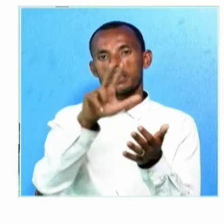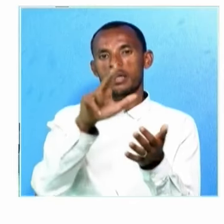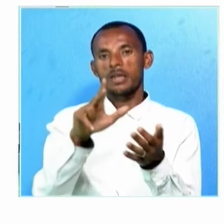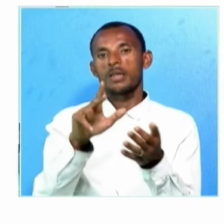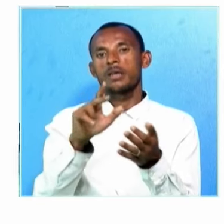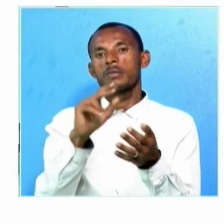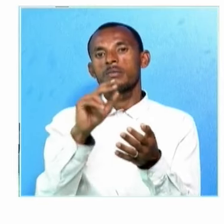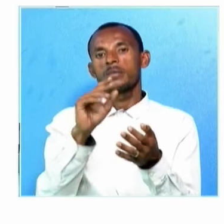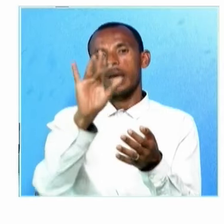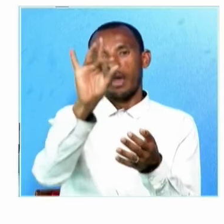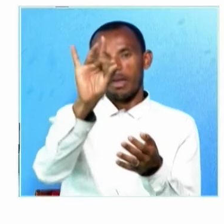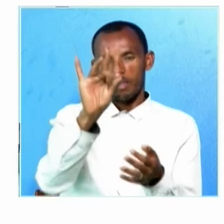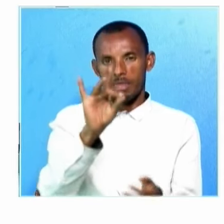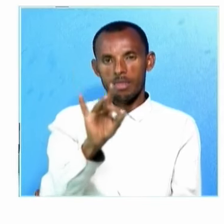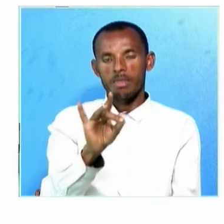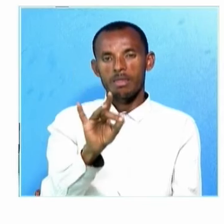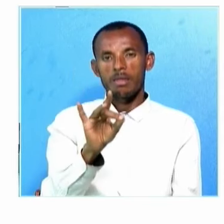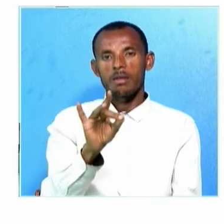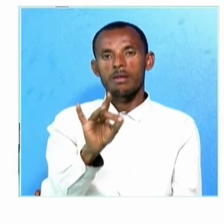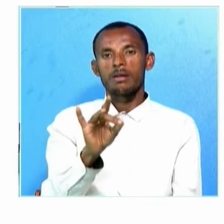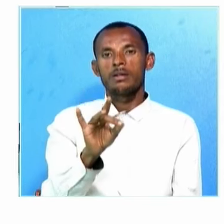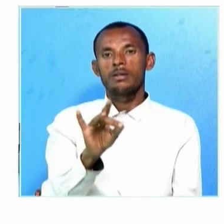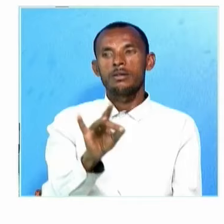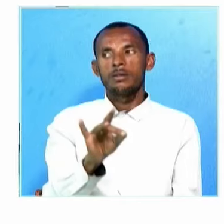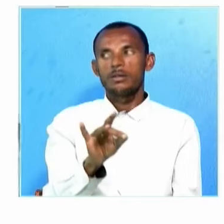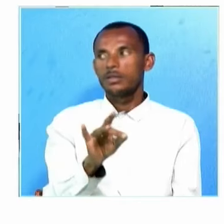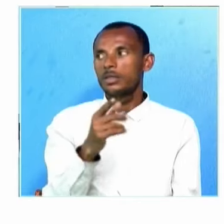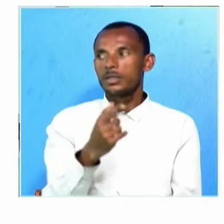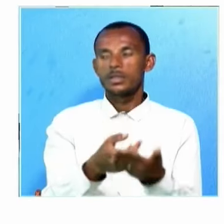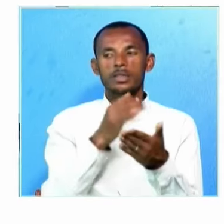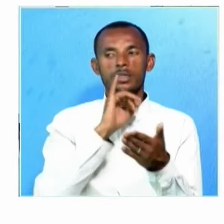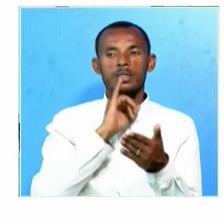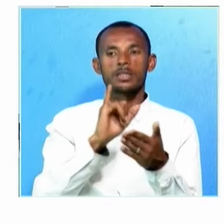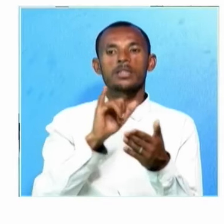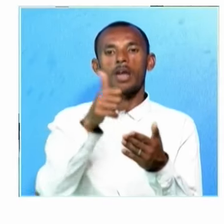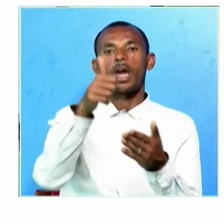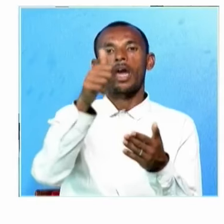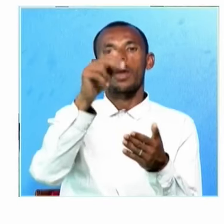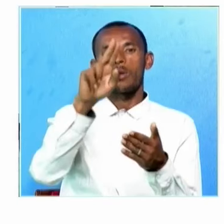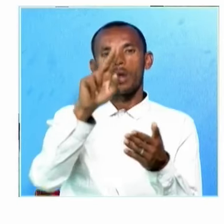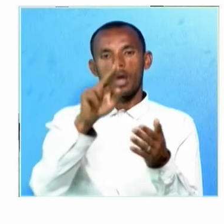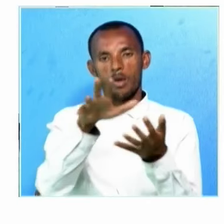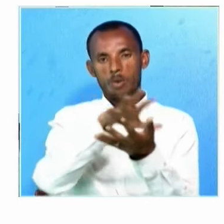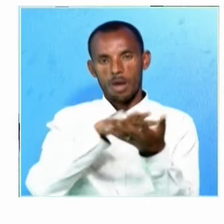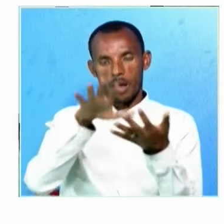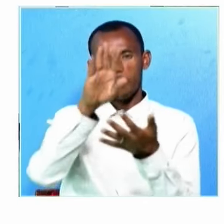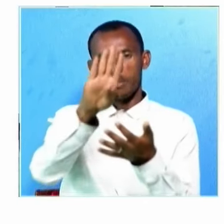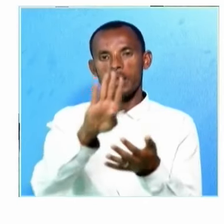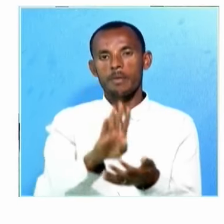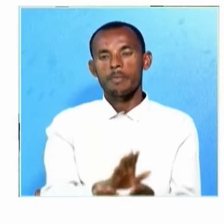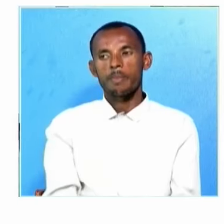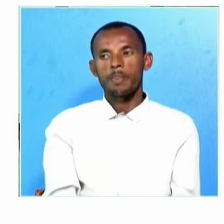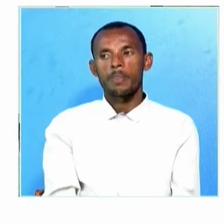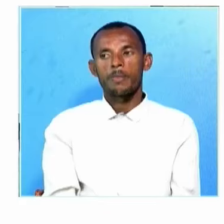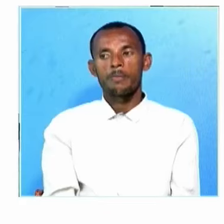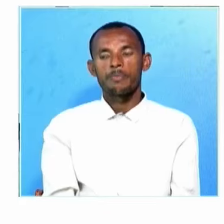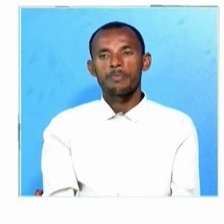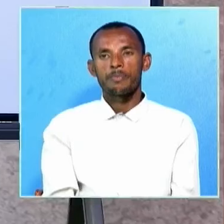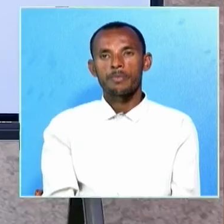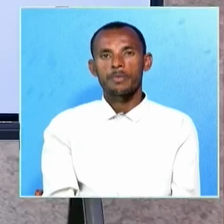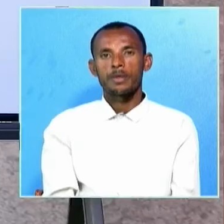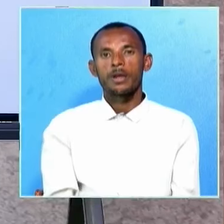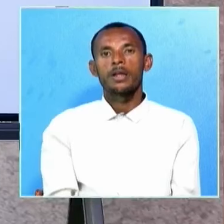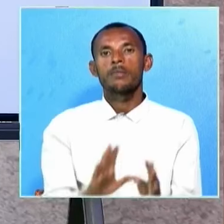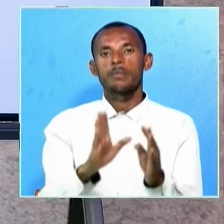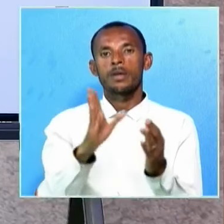8. Therefore, this is the union of these two sets. Now, let